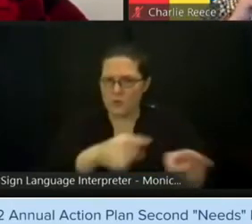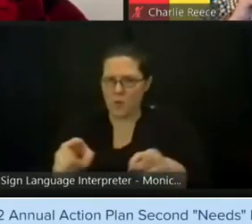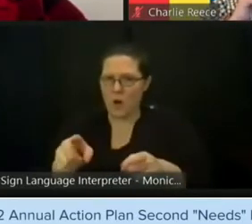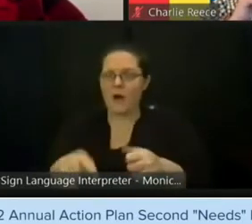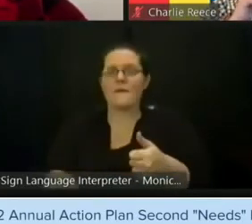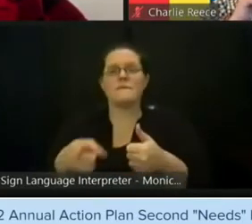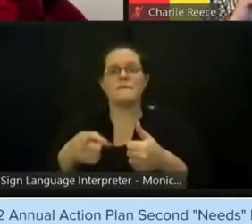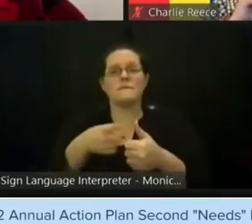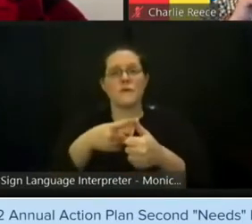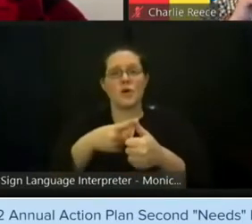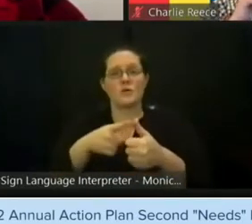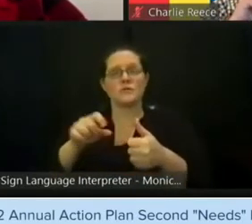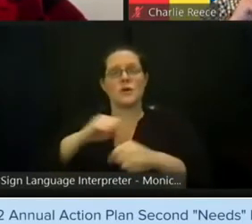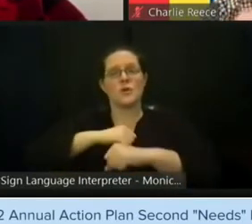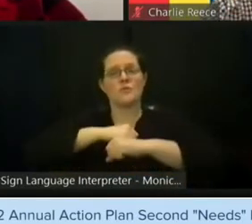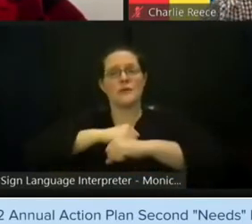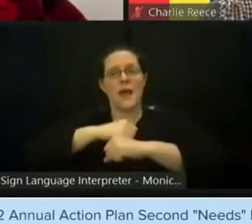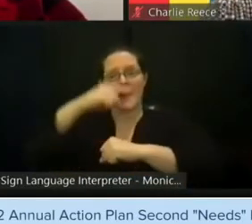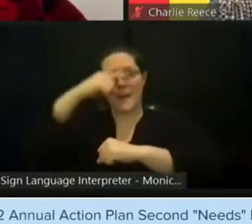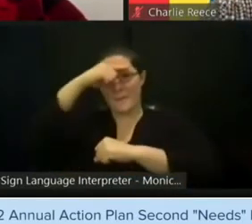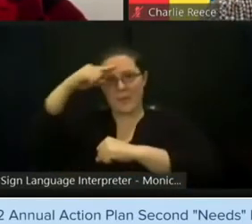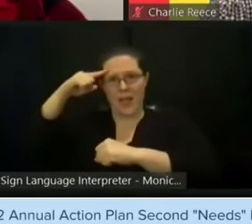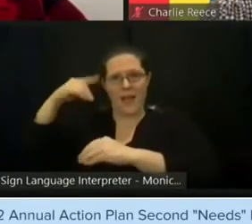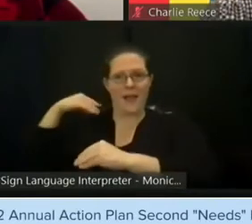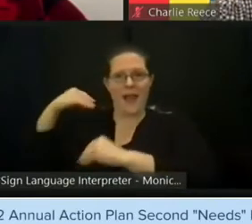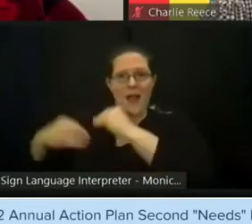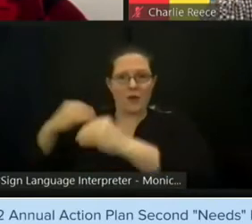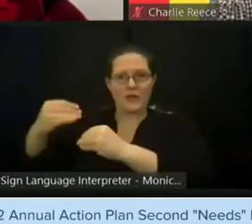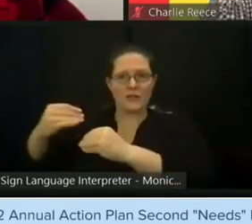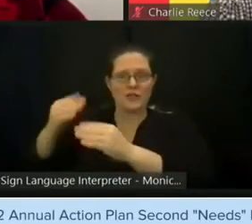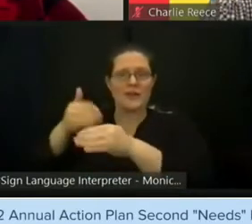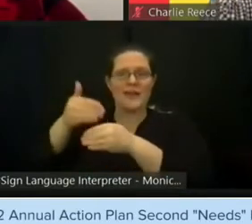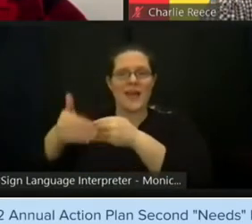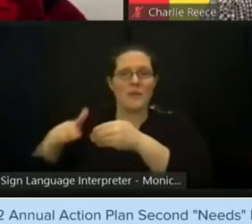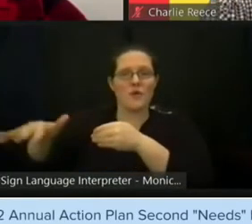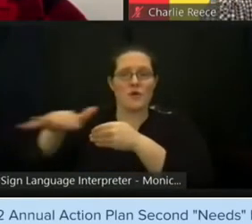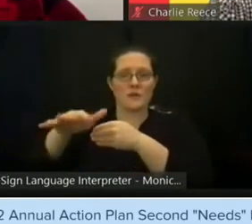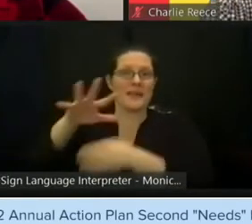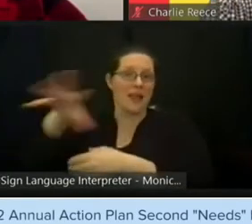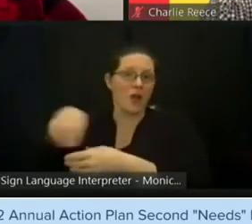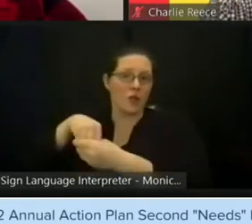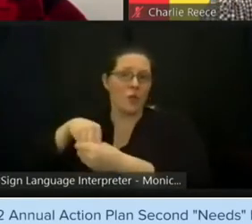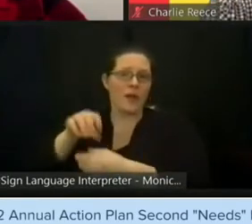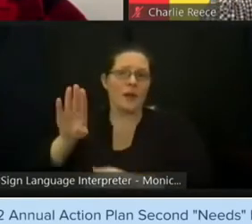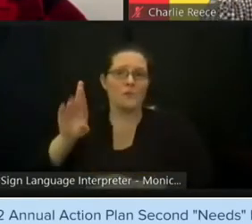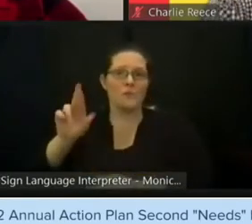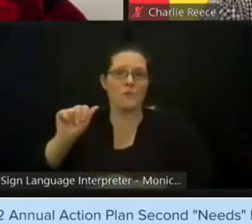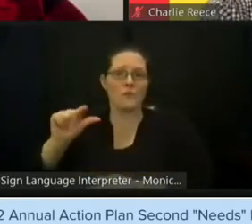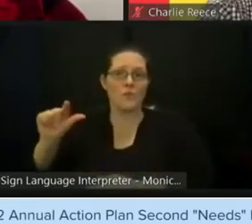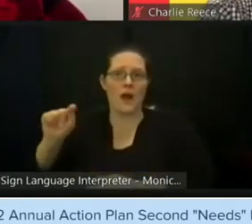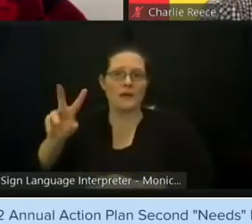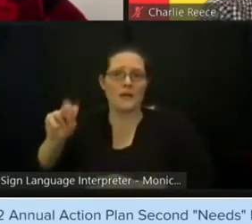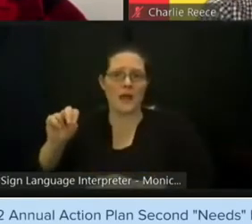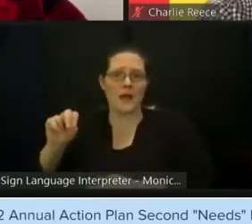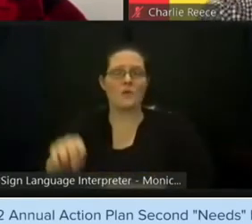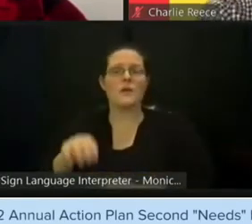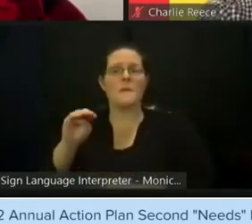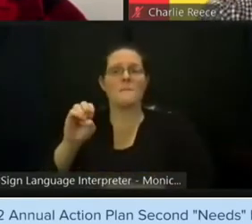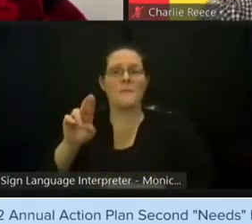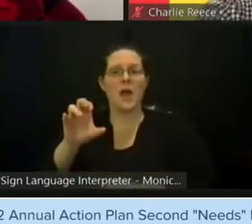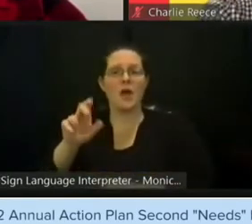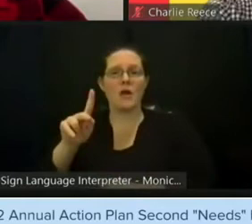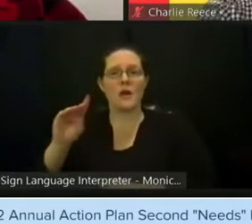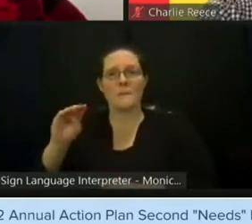to protect our Black heritage neighborhoods. That includes Bragg-Town, Merrick Moore,